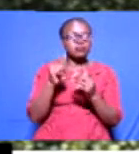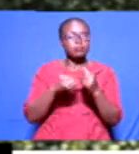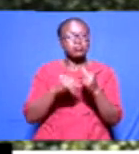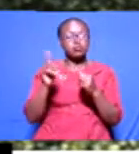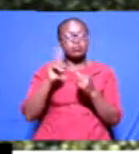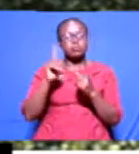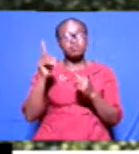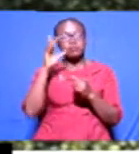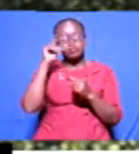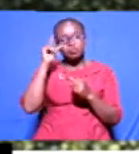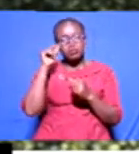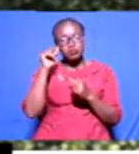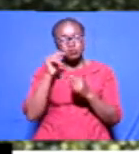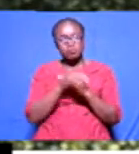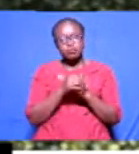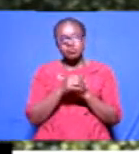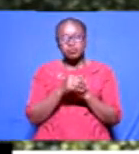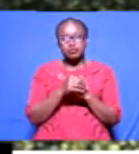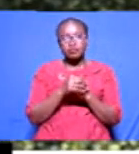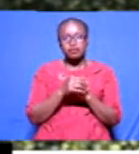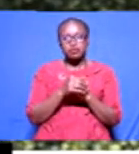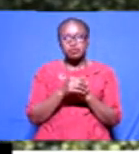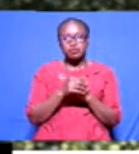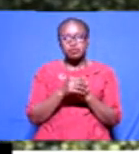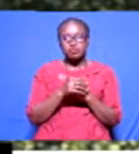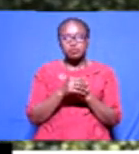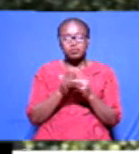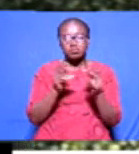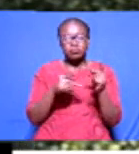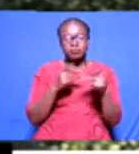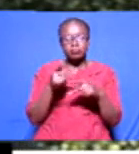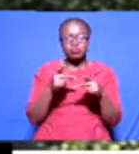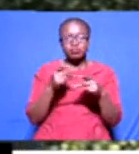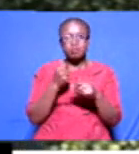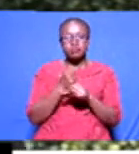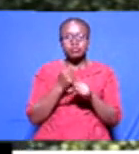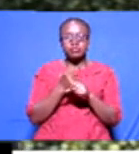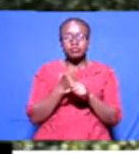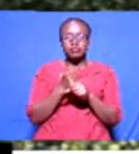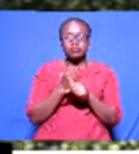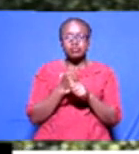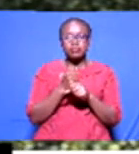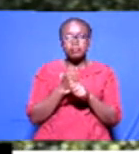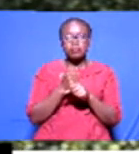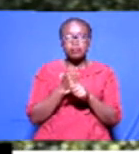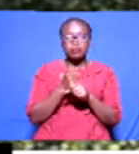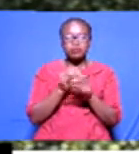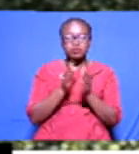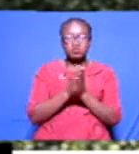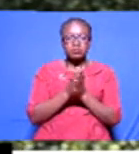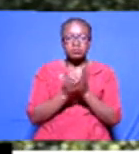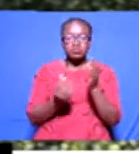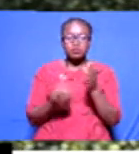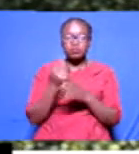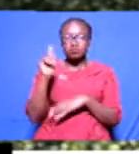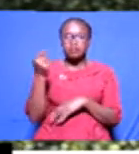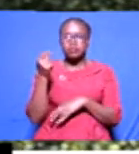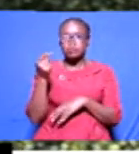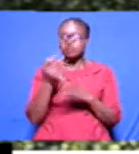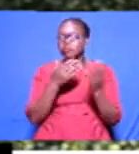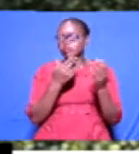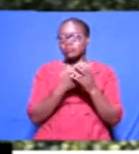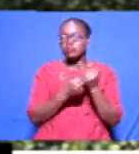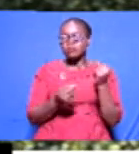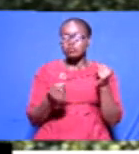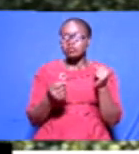Mombasa. We are in the process of doing a big geographical launch in Kenya. We're expecting to double the size